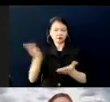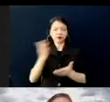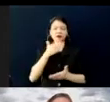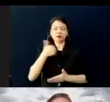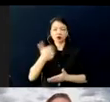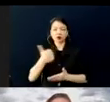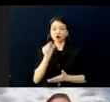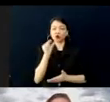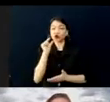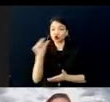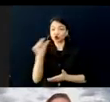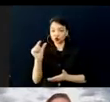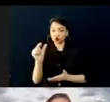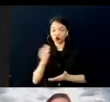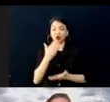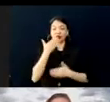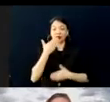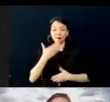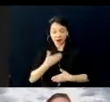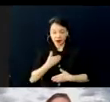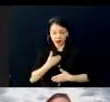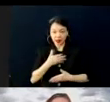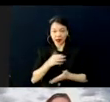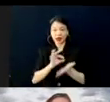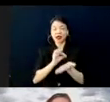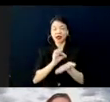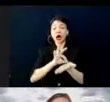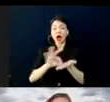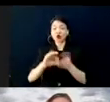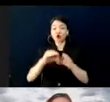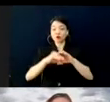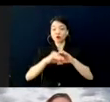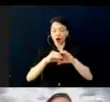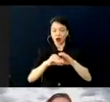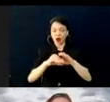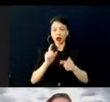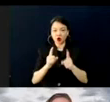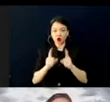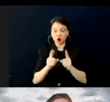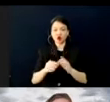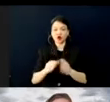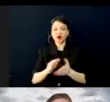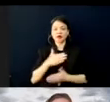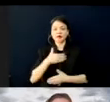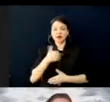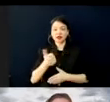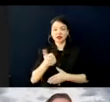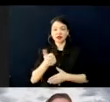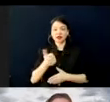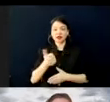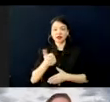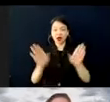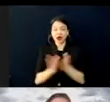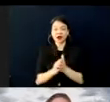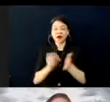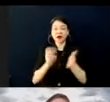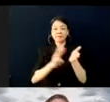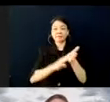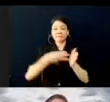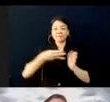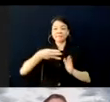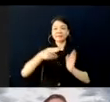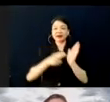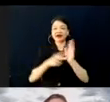all go to the Menti, you should be able to see the poll. and enter the code